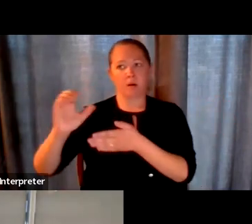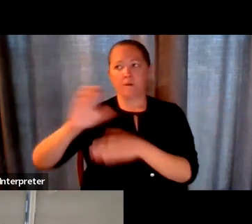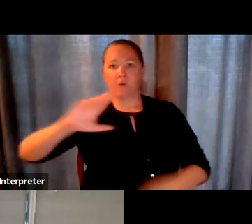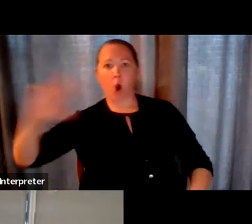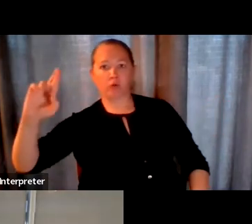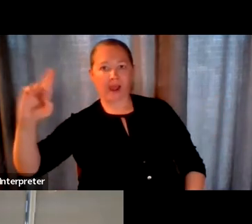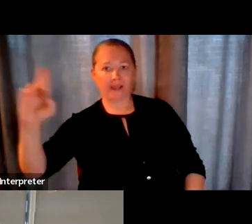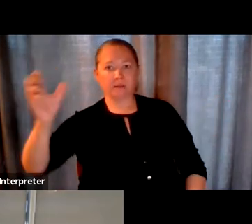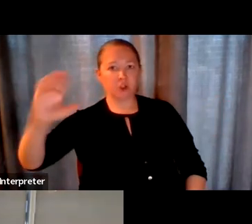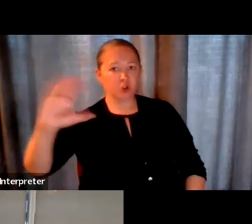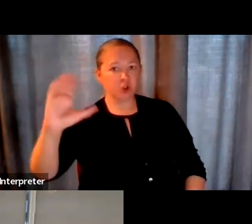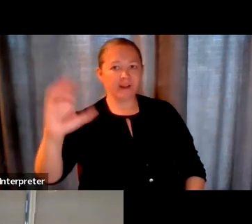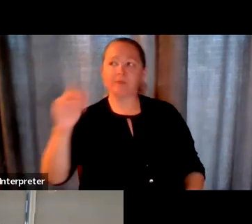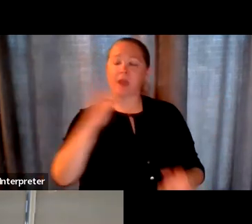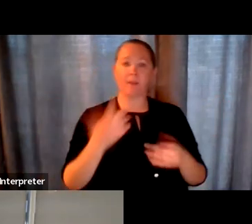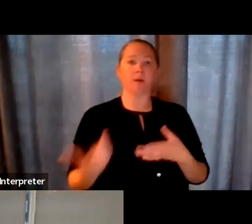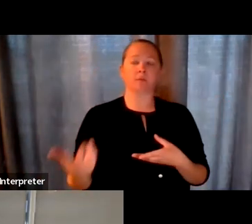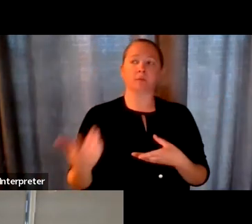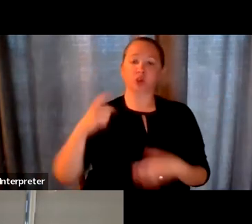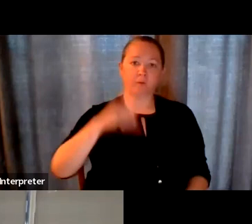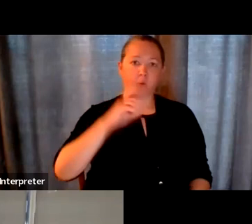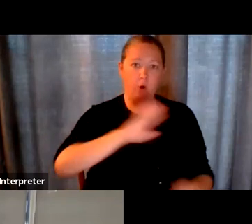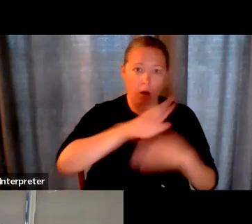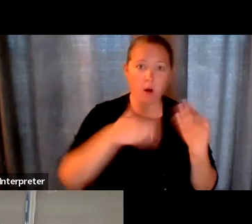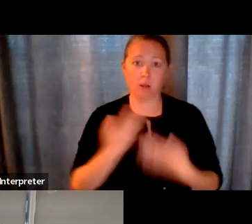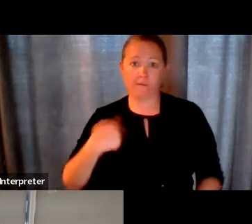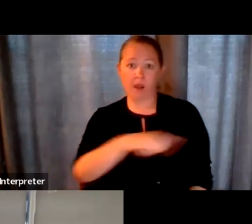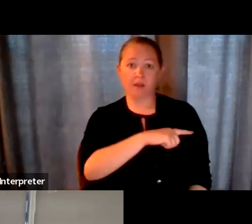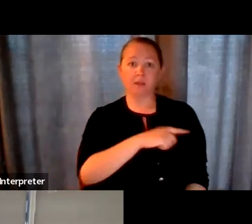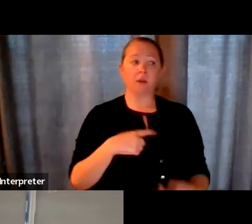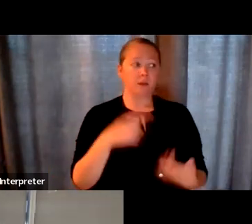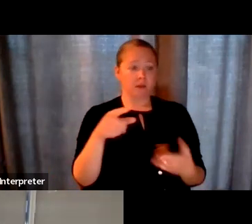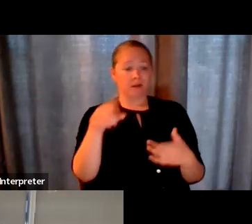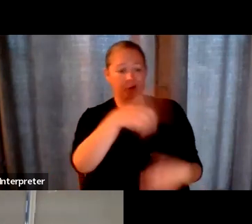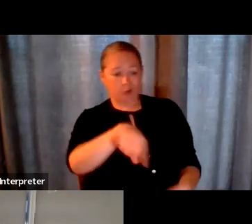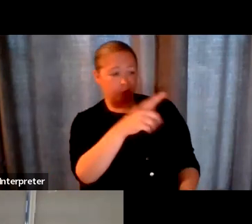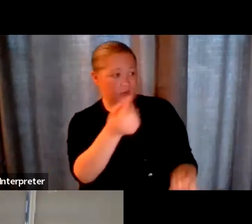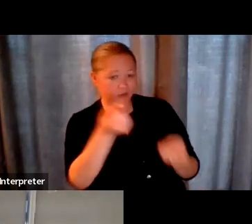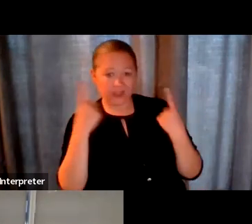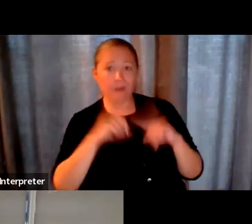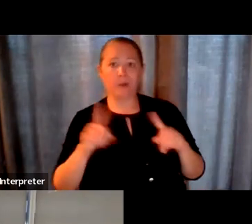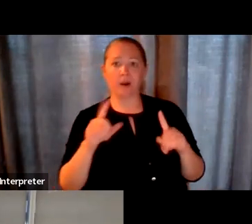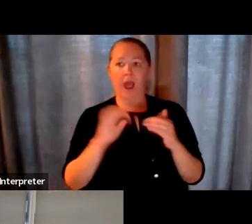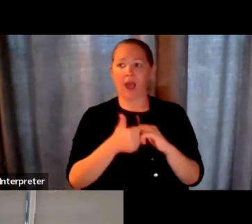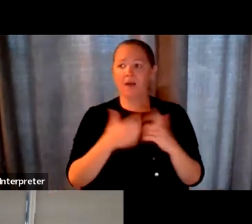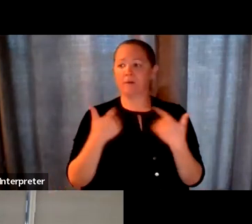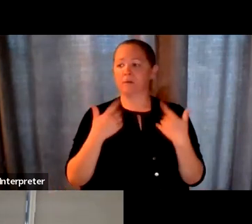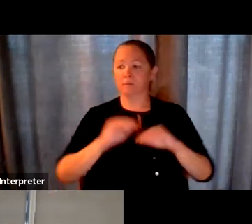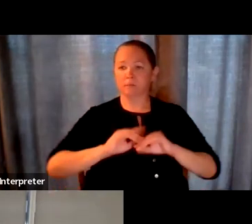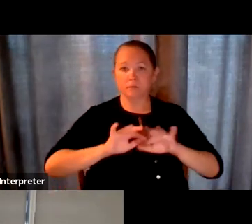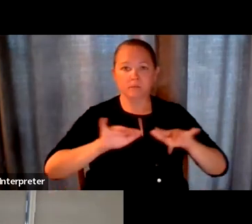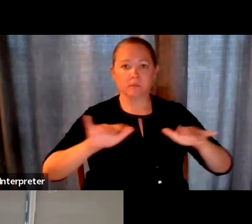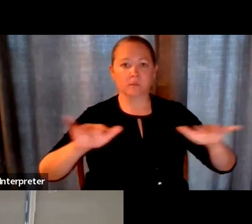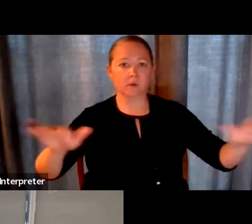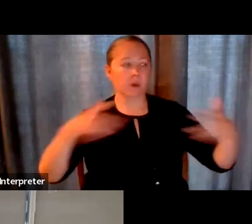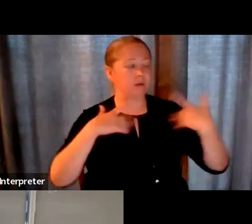us, right? And you get to grow the movement and have people, you all get it, but have everybody else awaken to how